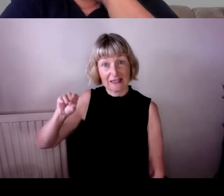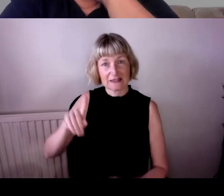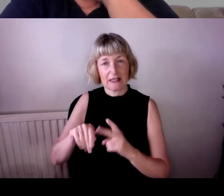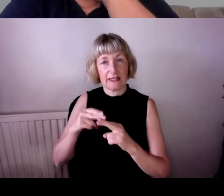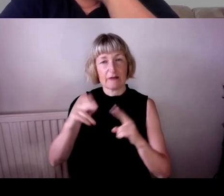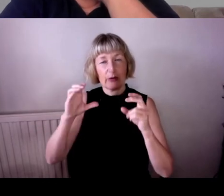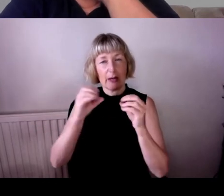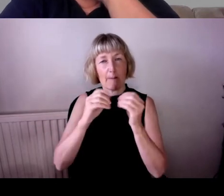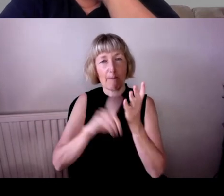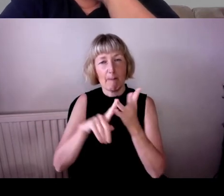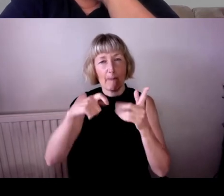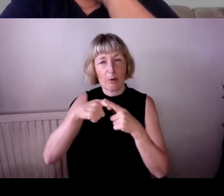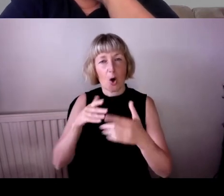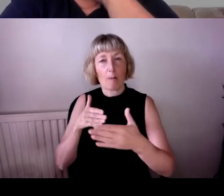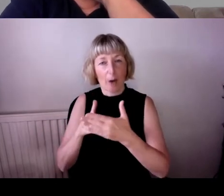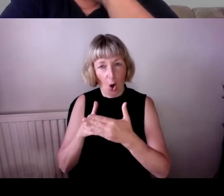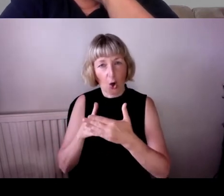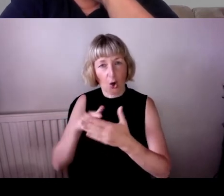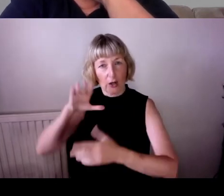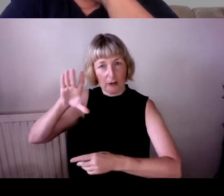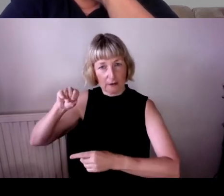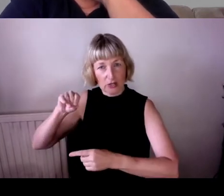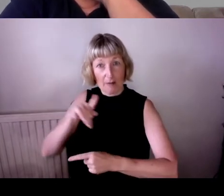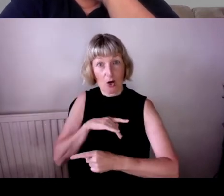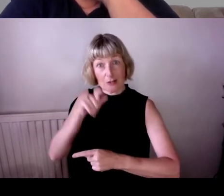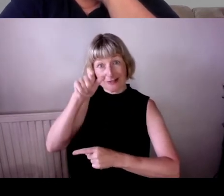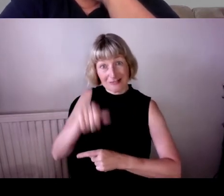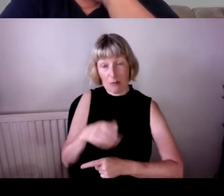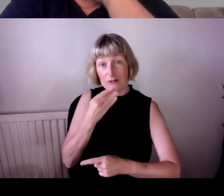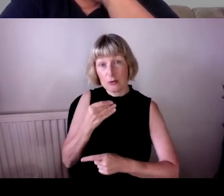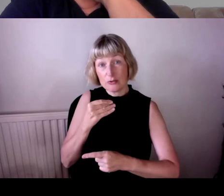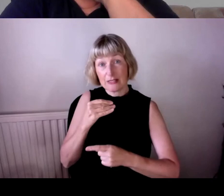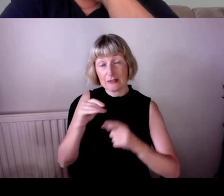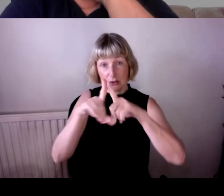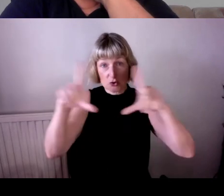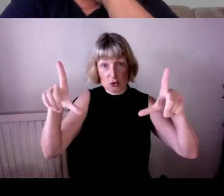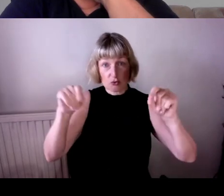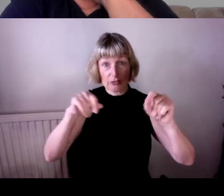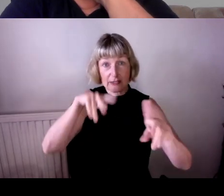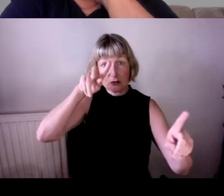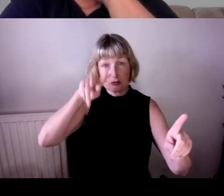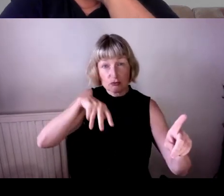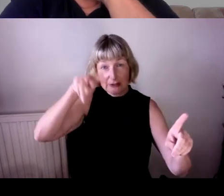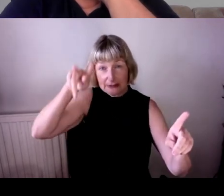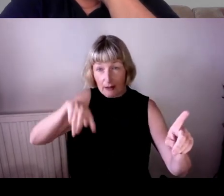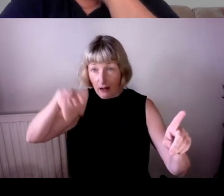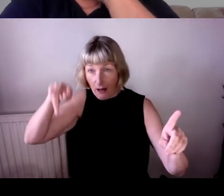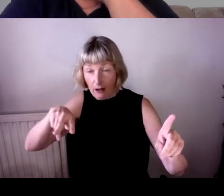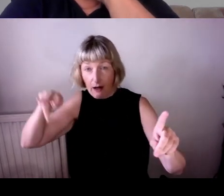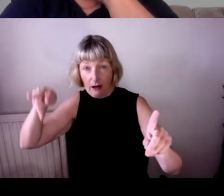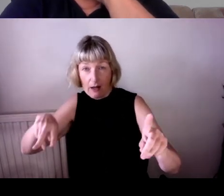it because somebody might be using a screen reader. And in that case, it's again, just distracting over people